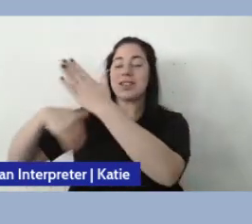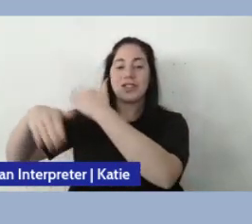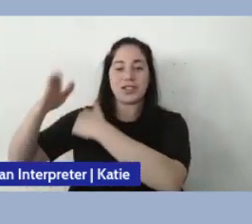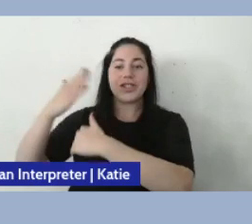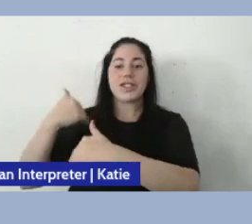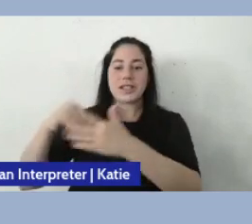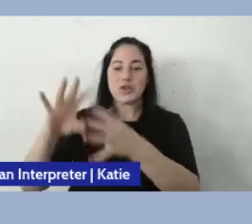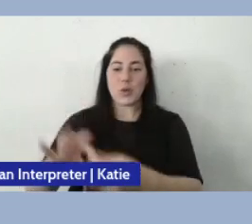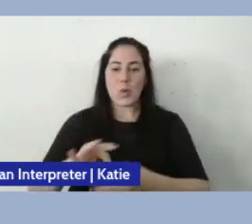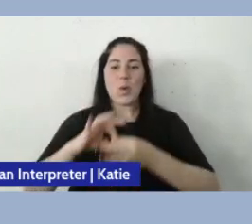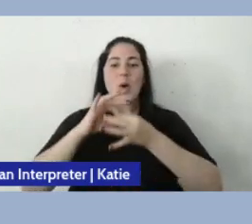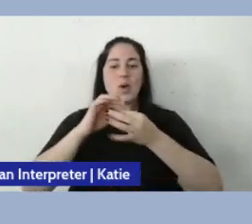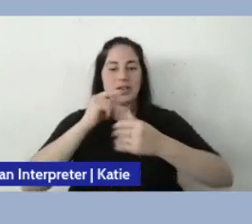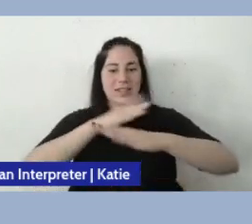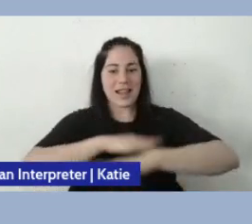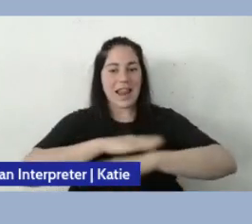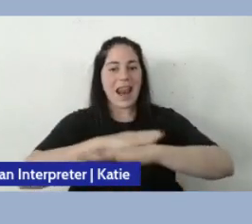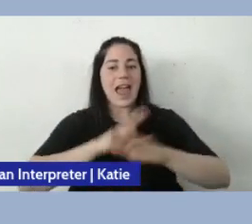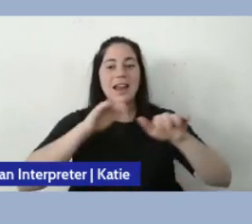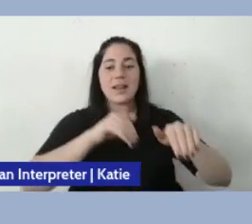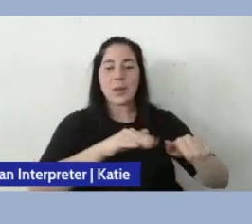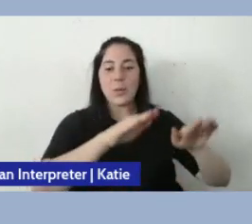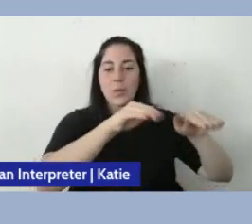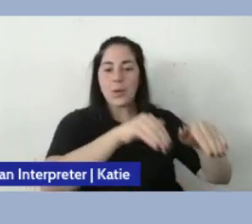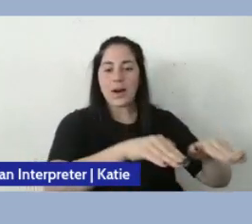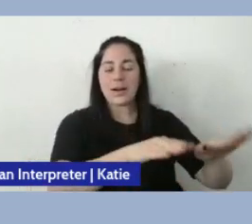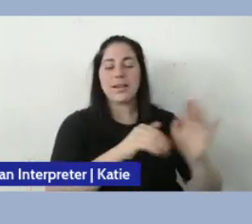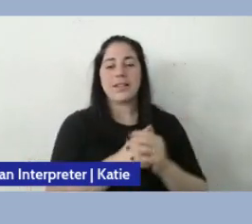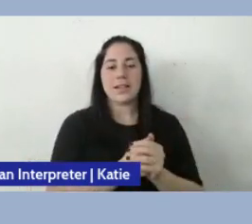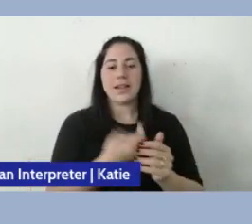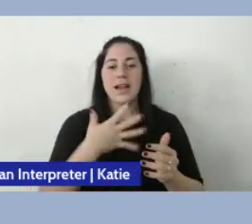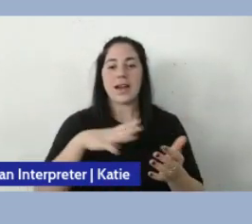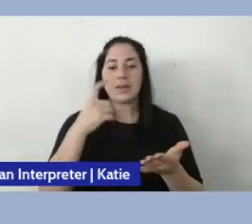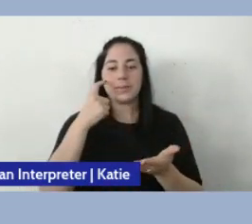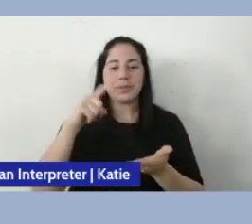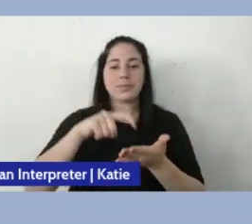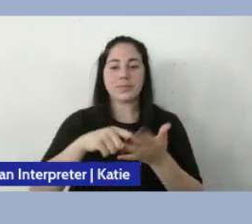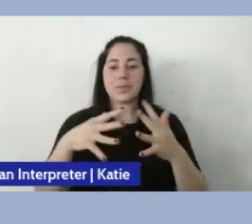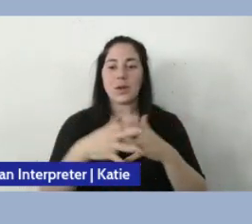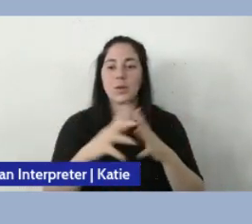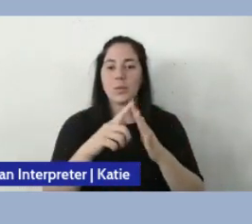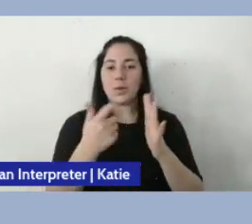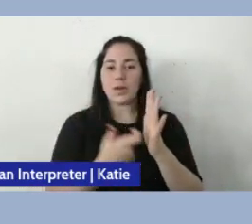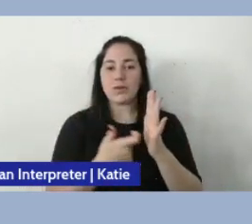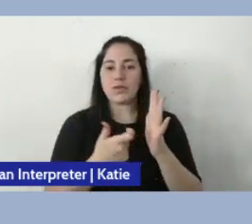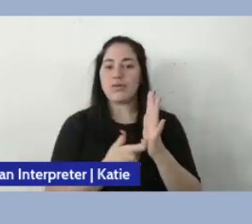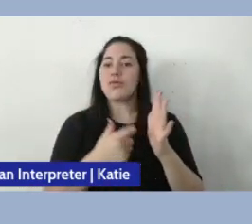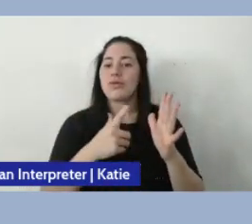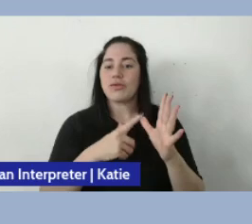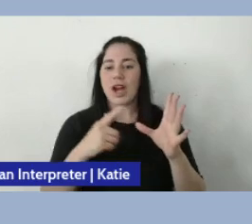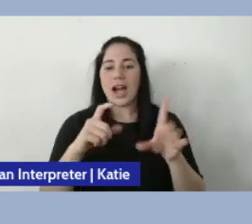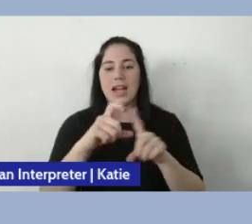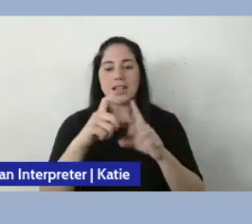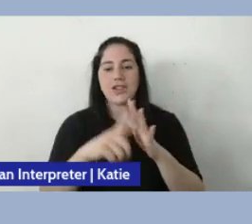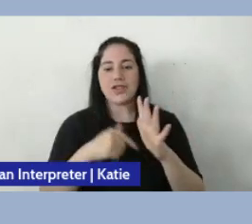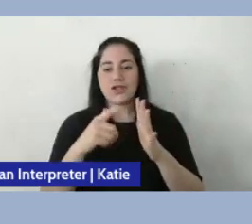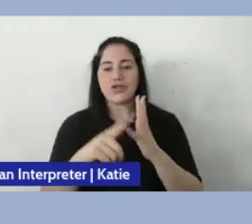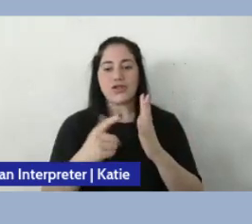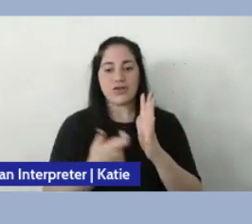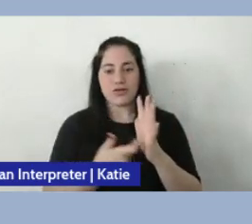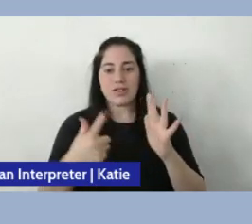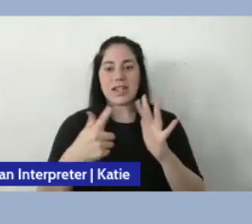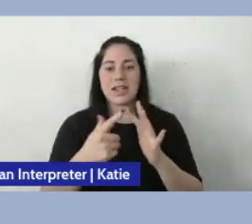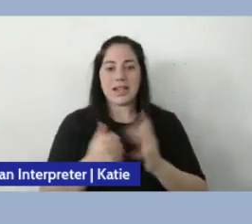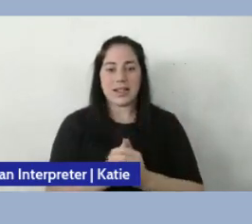Australia. I'd particularly like to acknowledge the Wurundjeri Woi Wurrung people, on whose lands